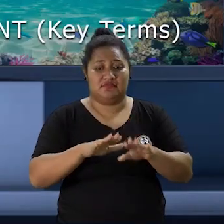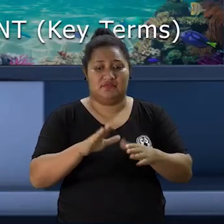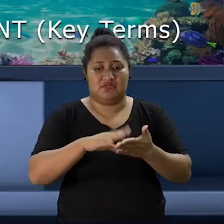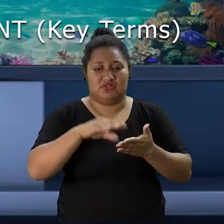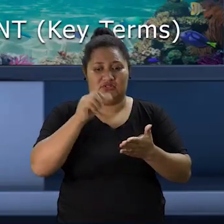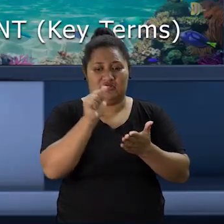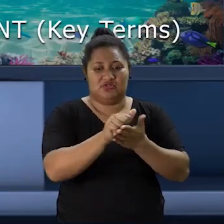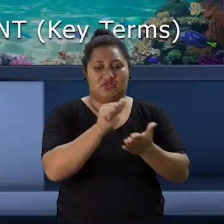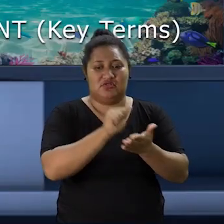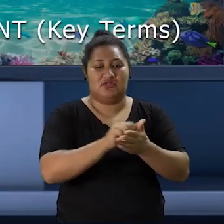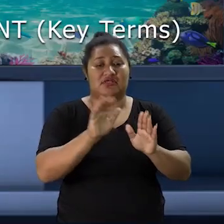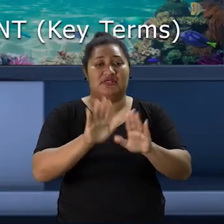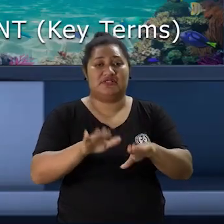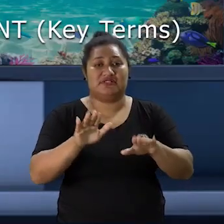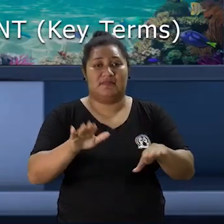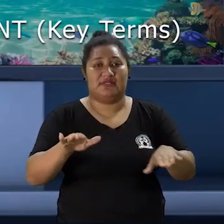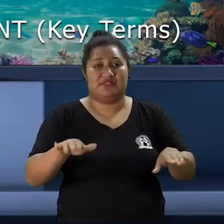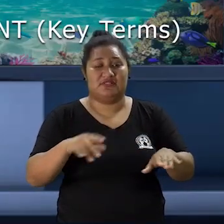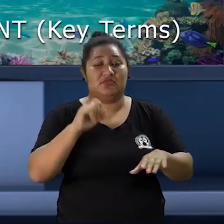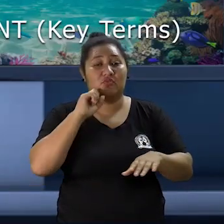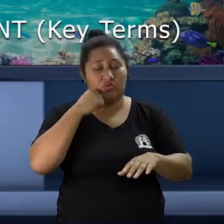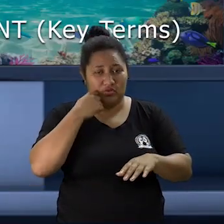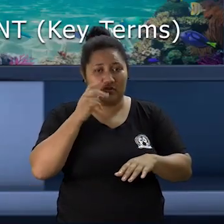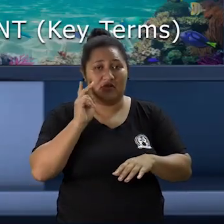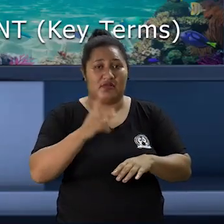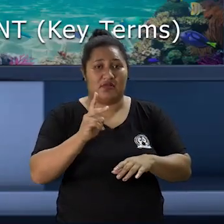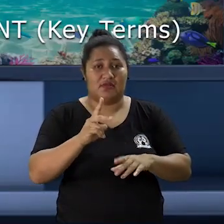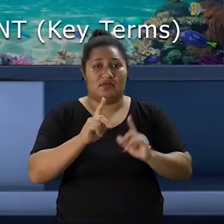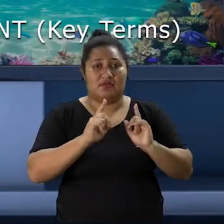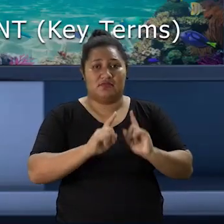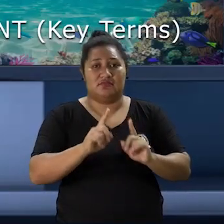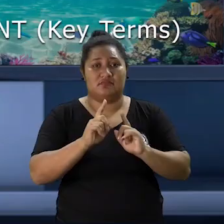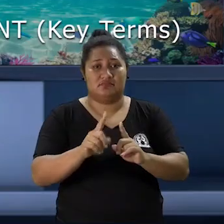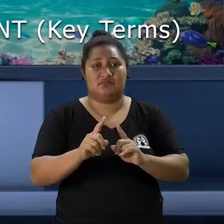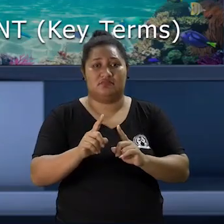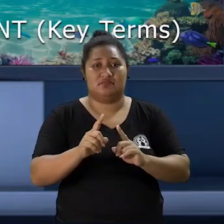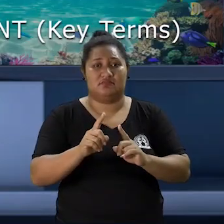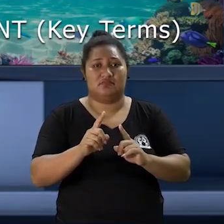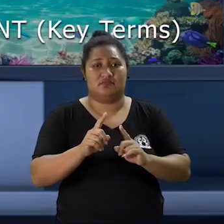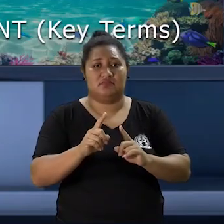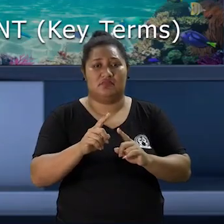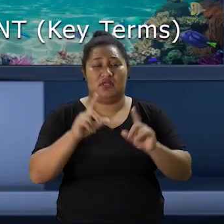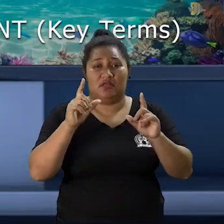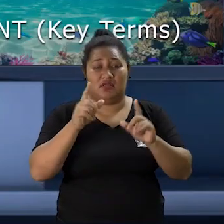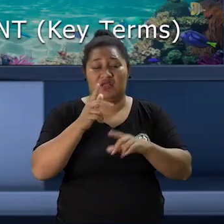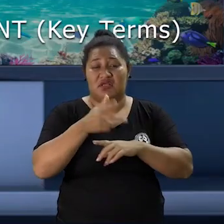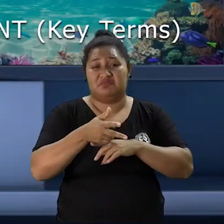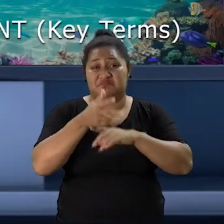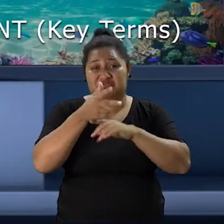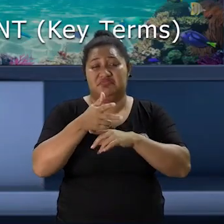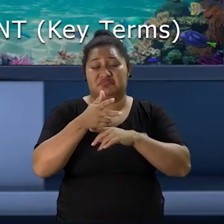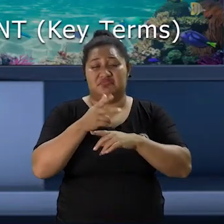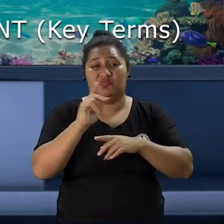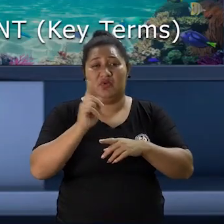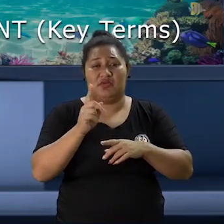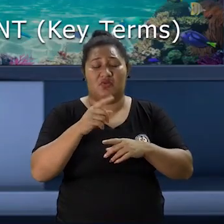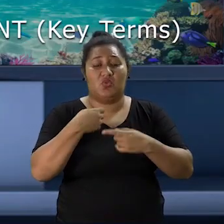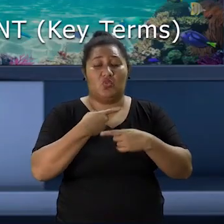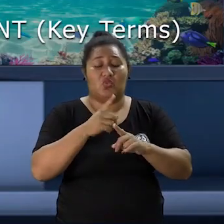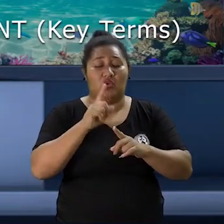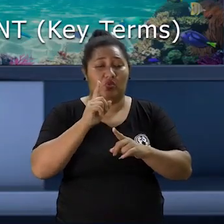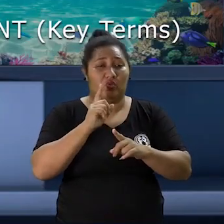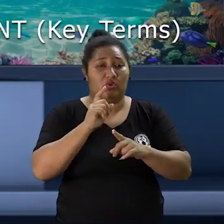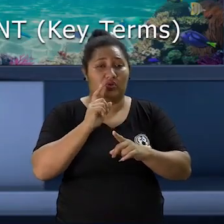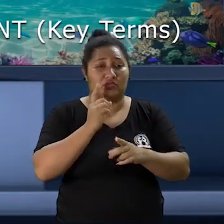ia tātou tūritu loa I leisia tātou episode nela po e atu. O le whapeona tātou